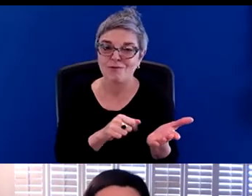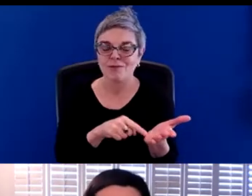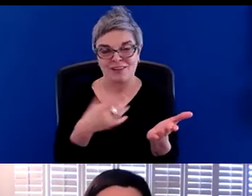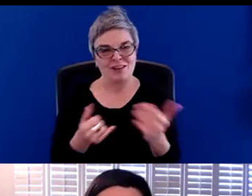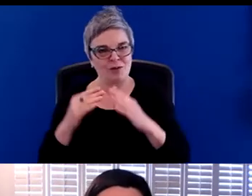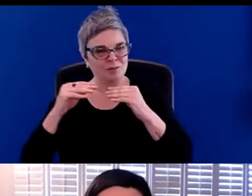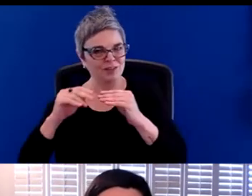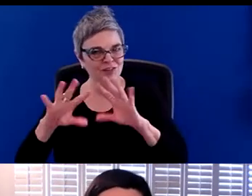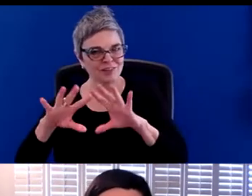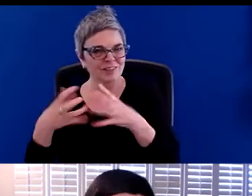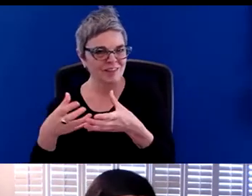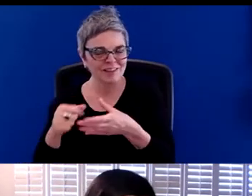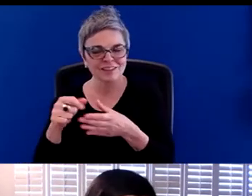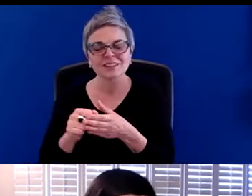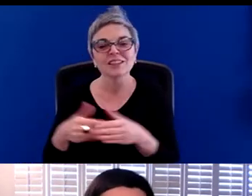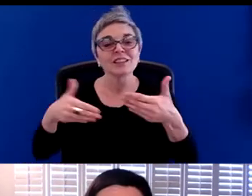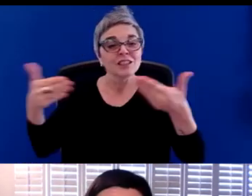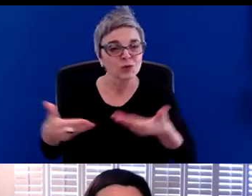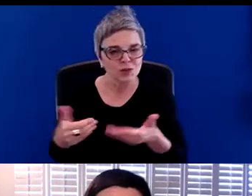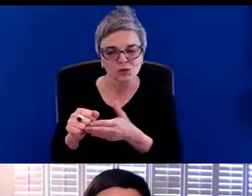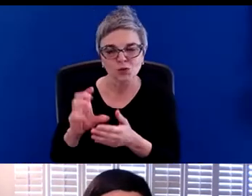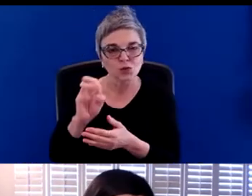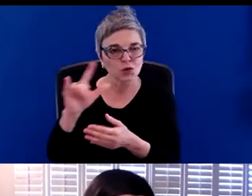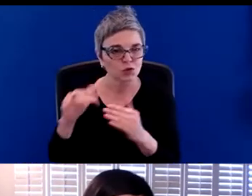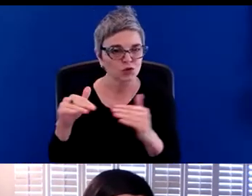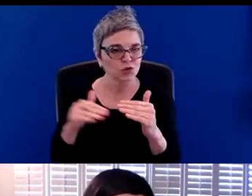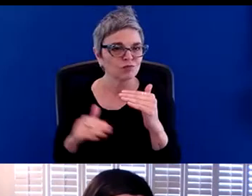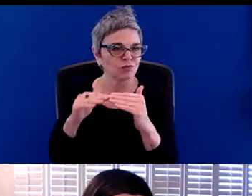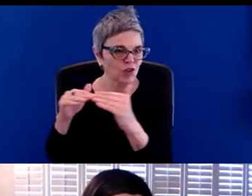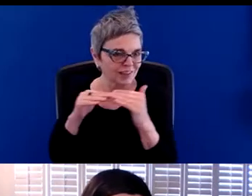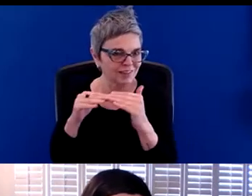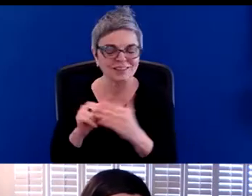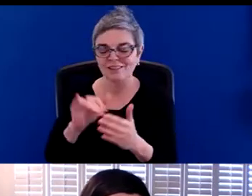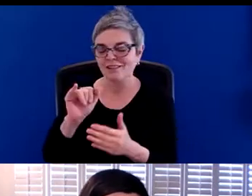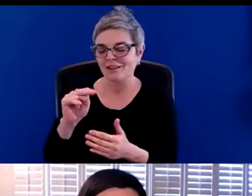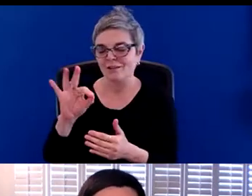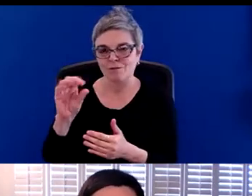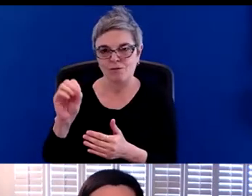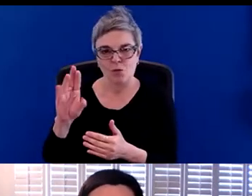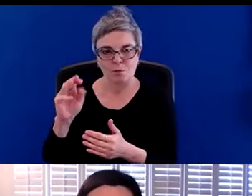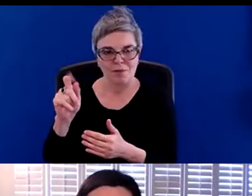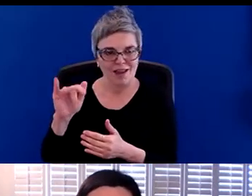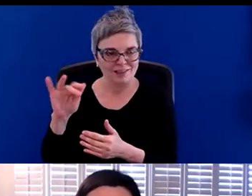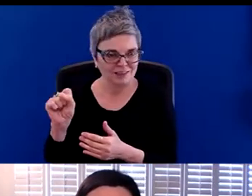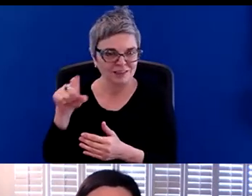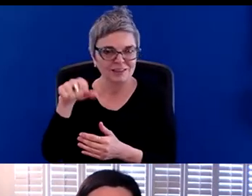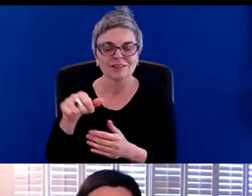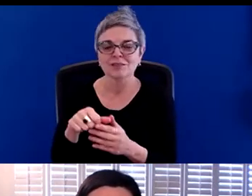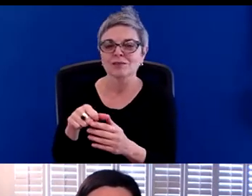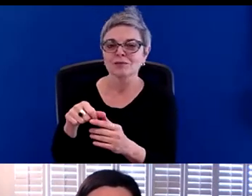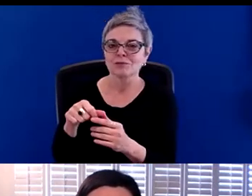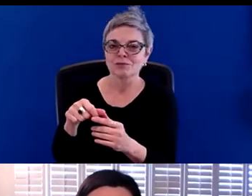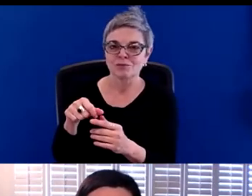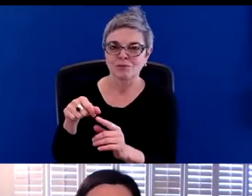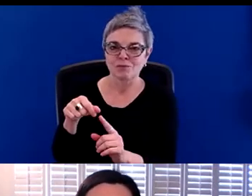Introduction to Social Justice Informatics. We're helping, build out this new foundation, this new major at